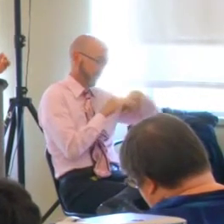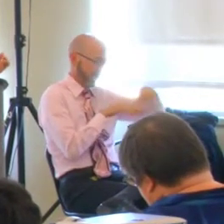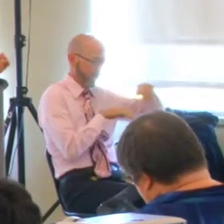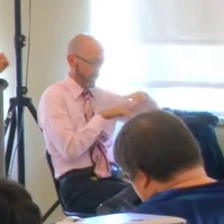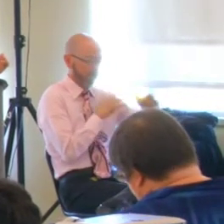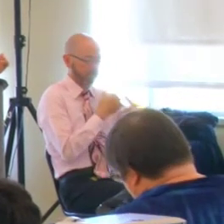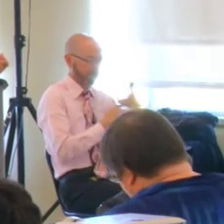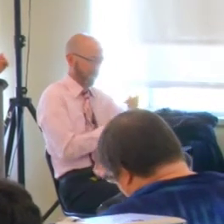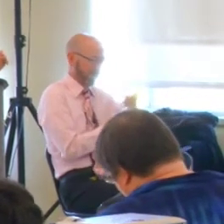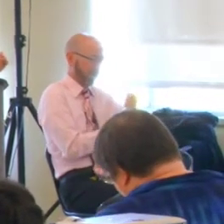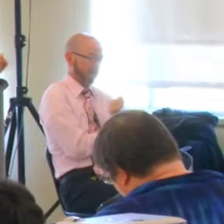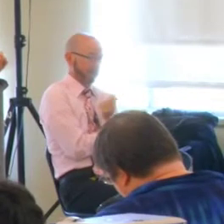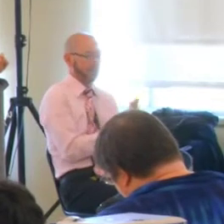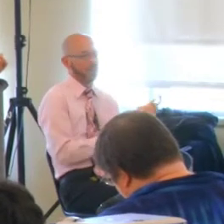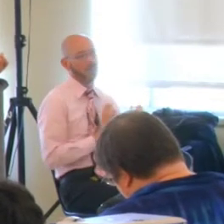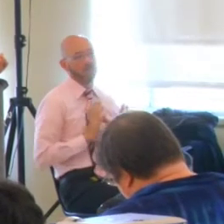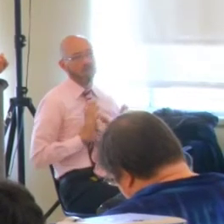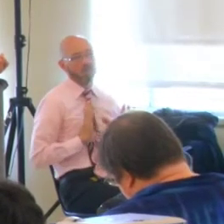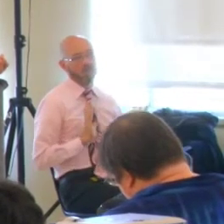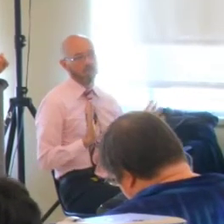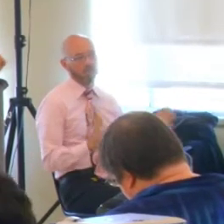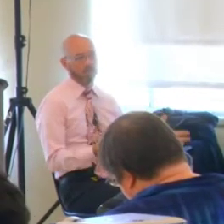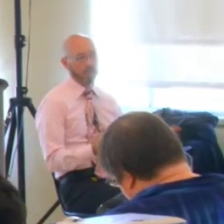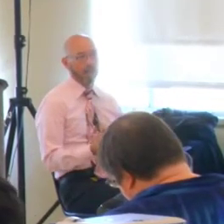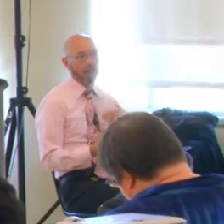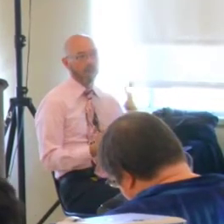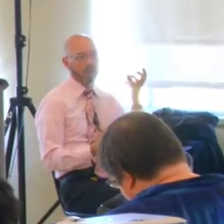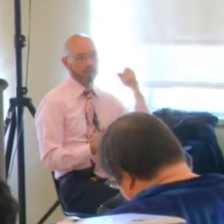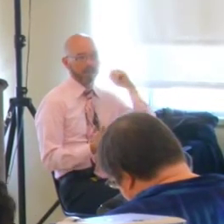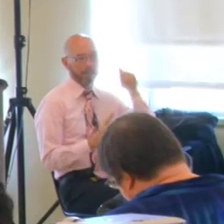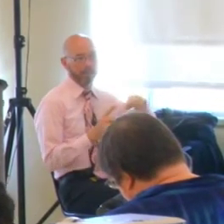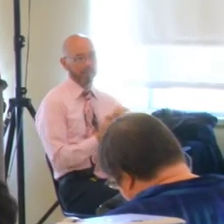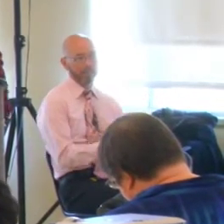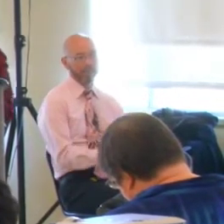legal representation they need, that's fabulous, and I want to hear about